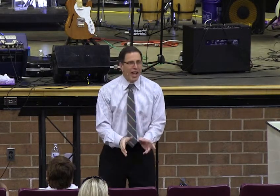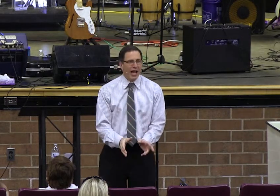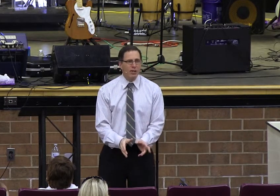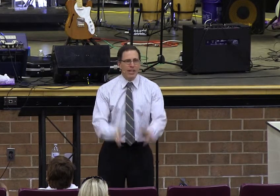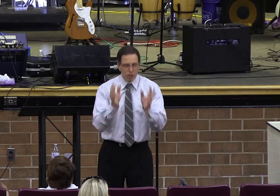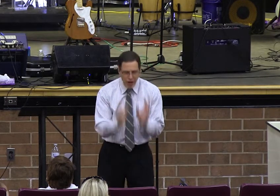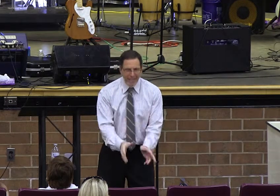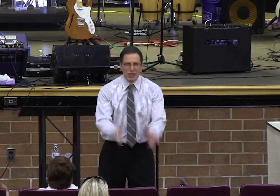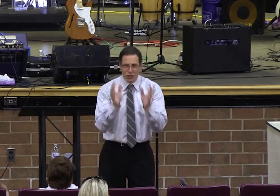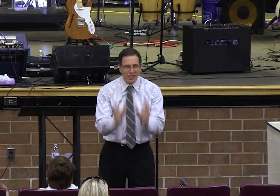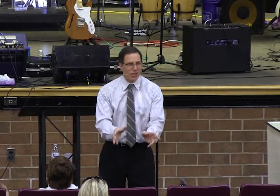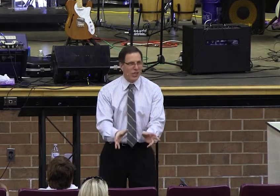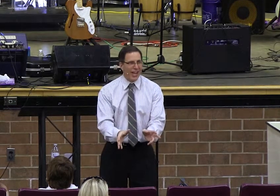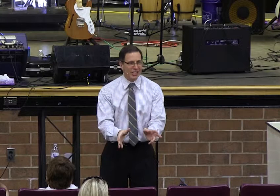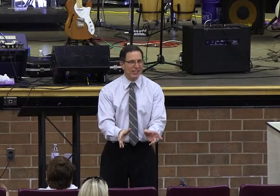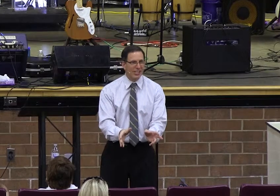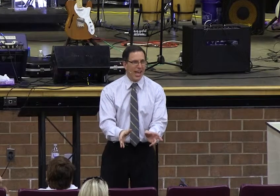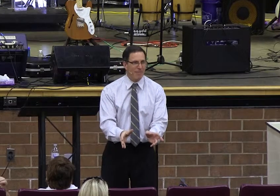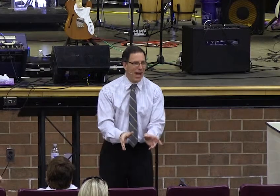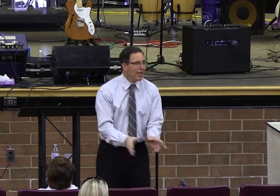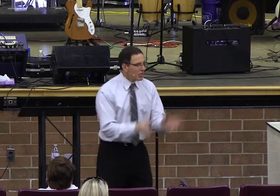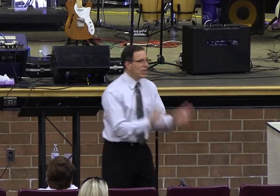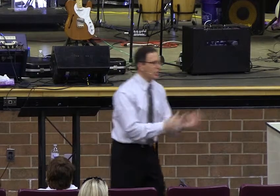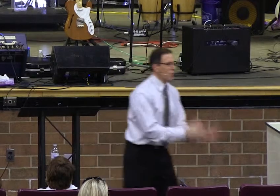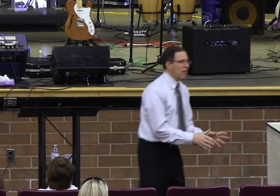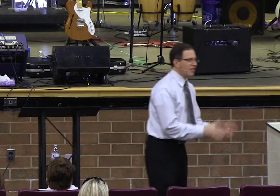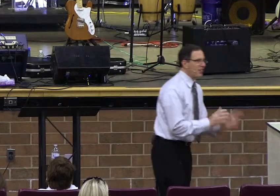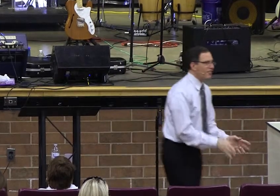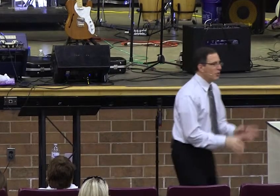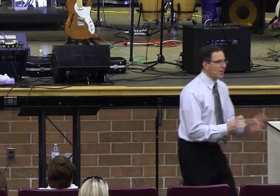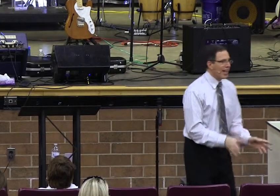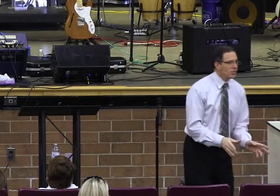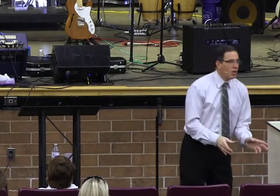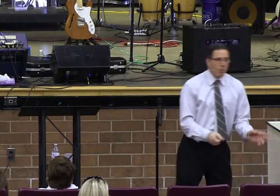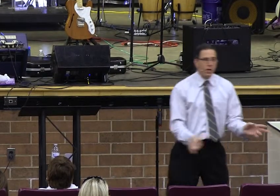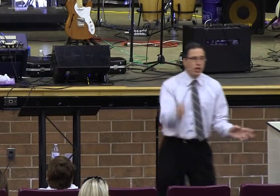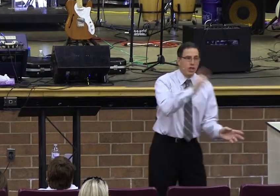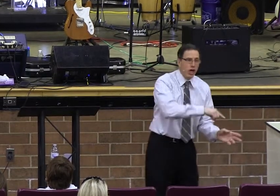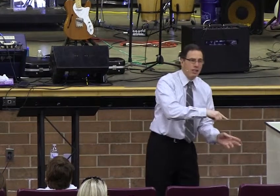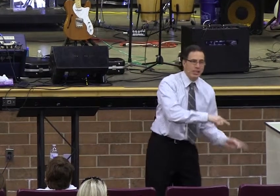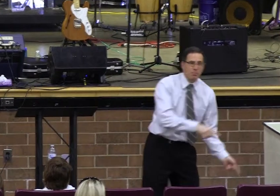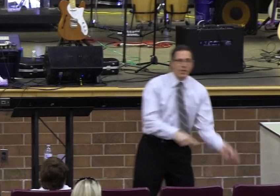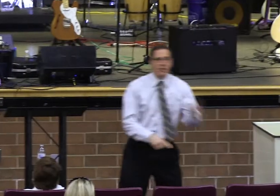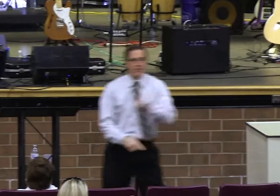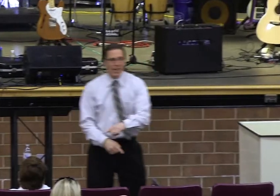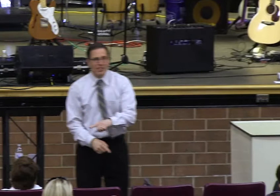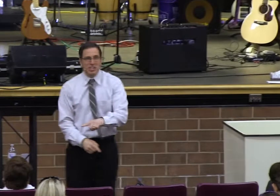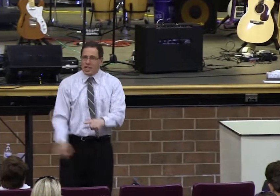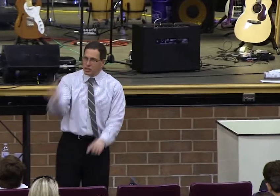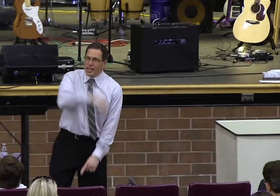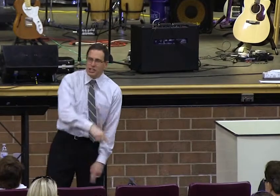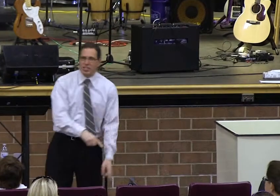way Hallelujah there's Grace in Jesus Christ can you say Amen Jesus wants to forgive you and cleanse you but your good doesn't bring you